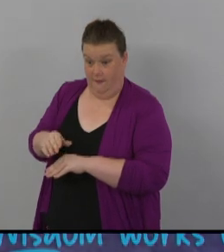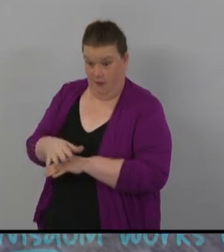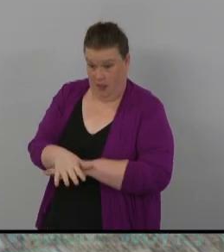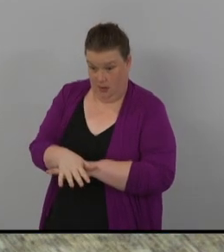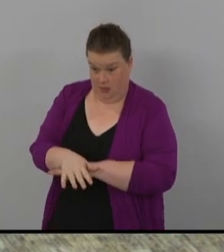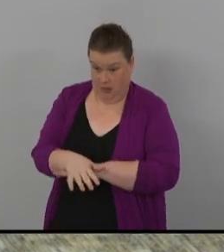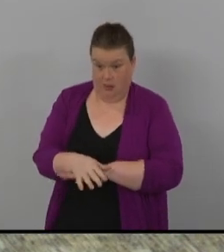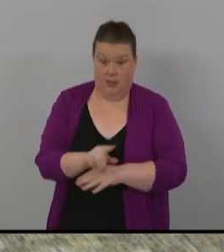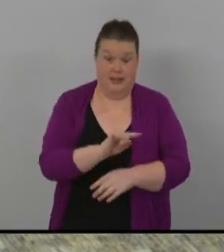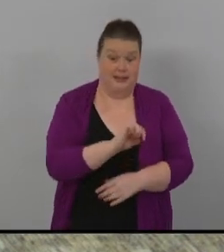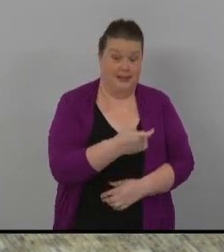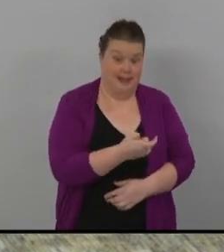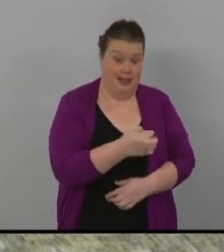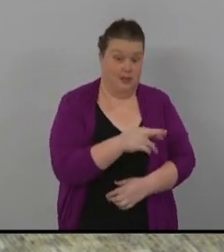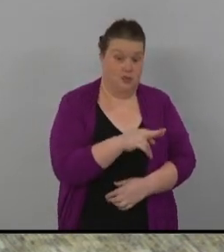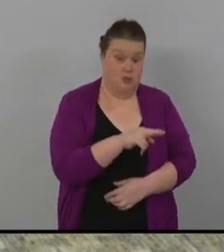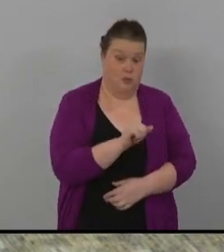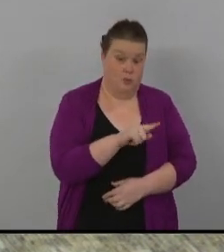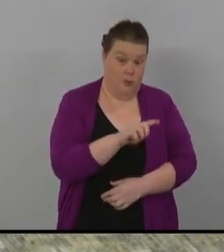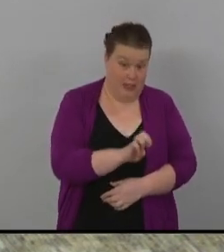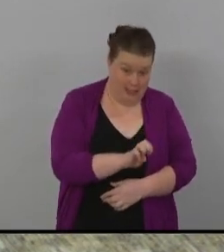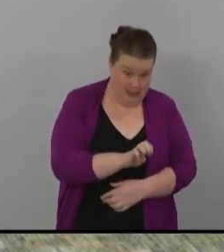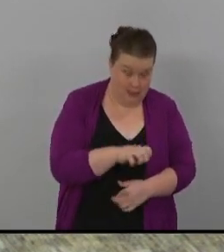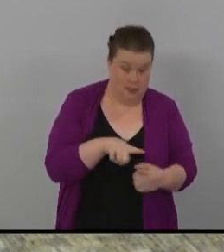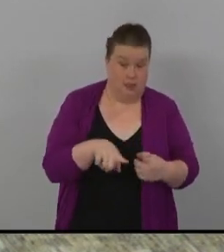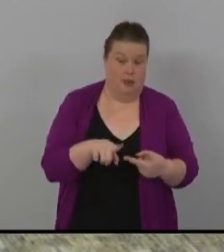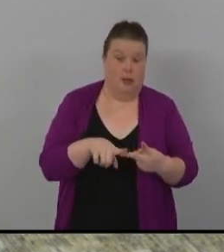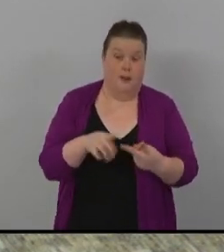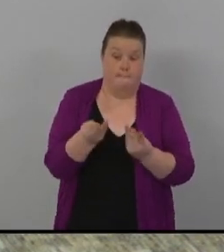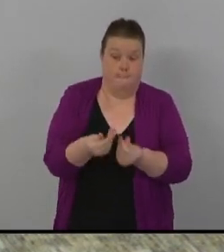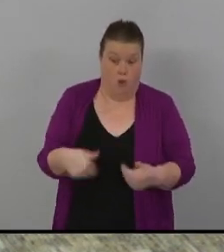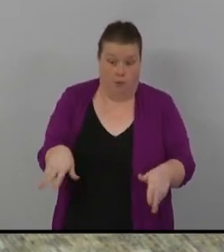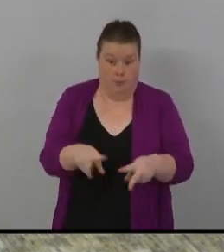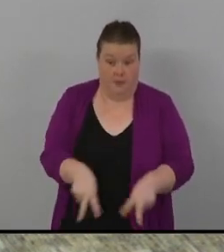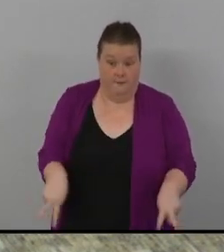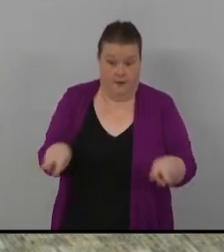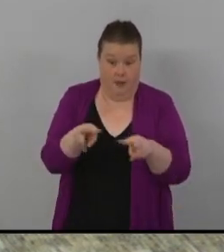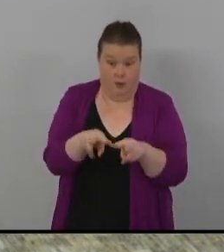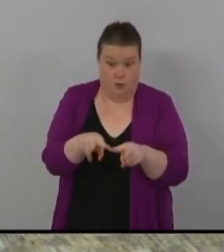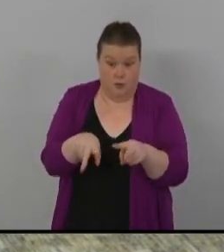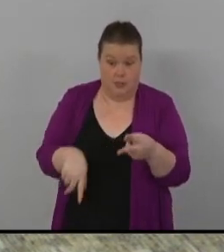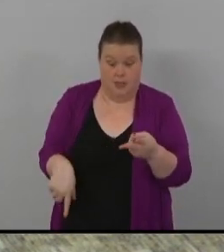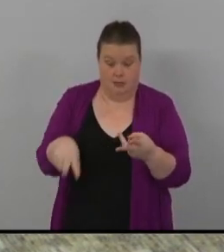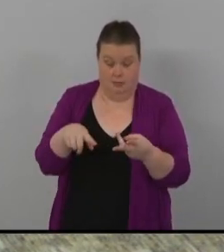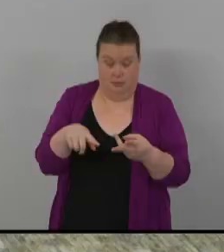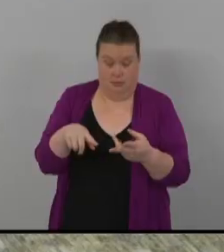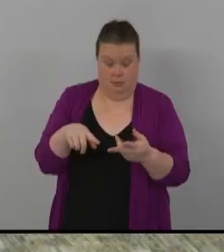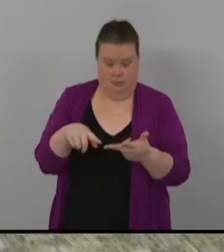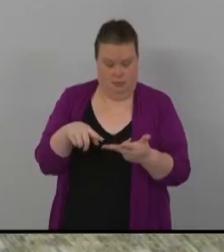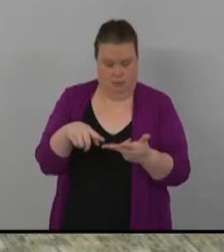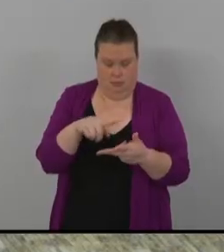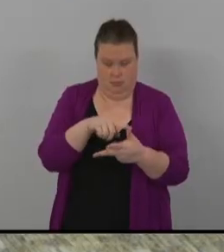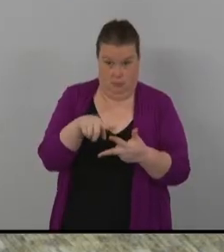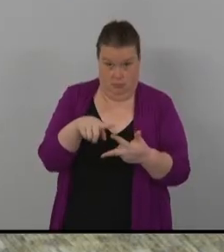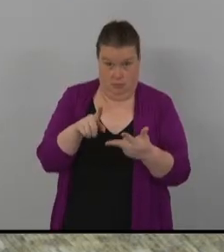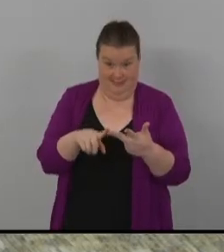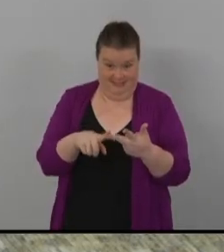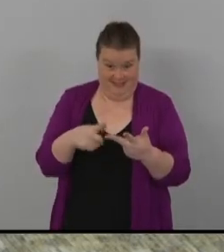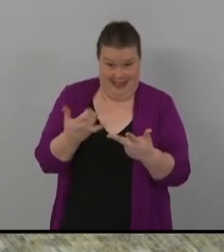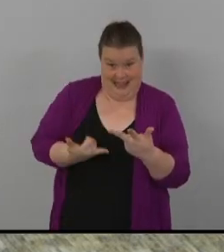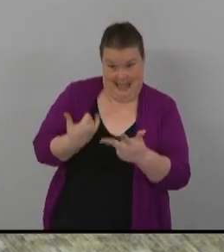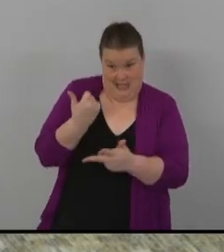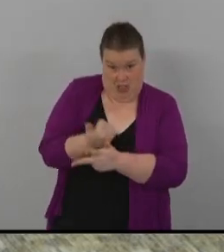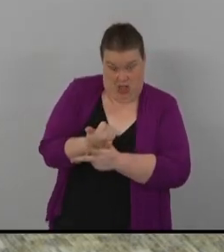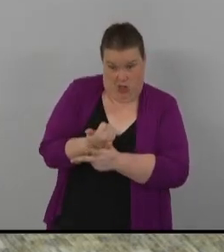tax rate and the property values. And then this year, and even last year a little bit, the hold